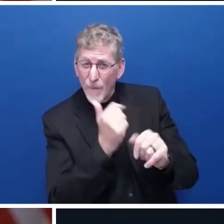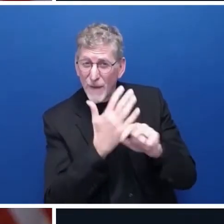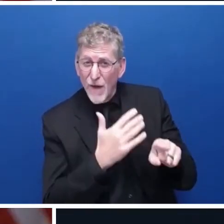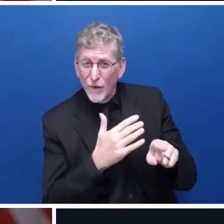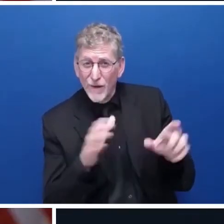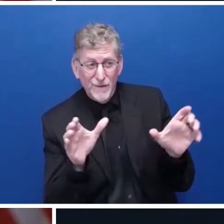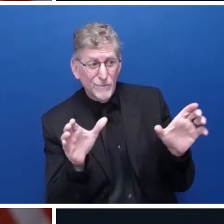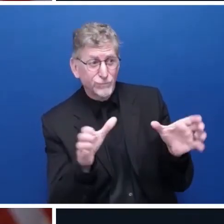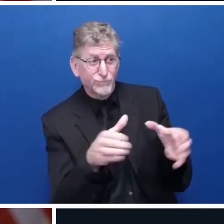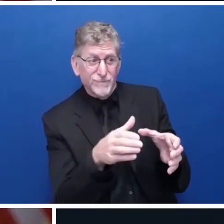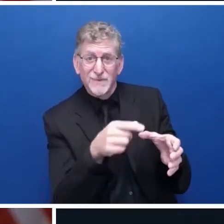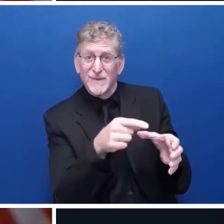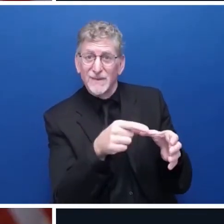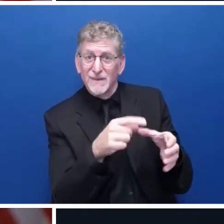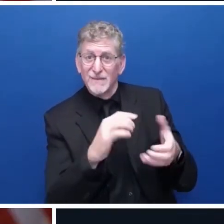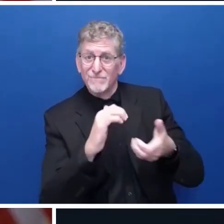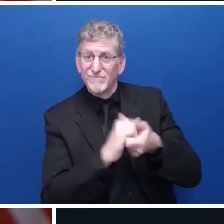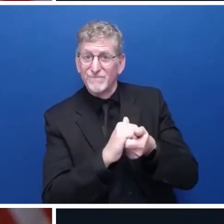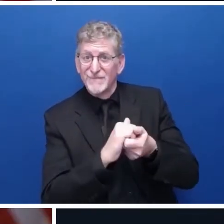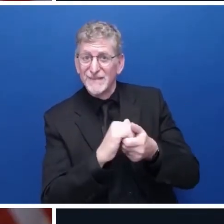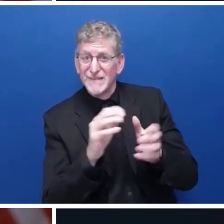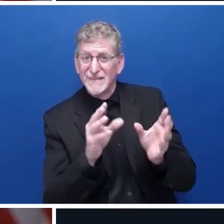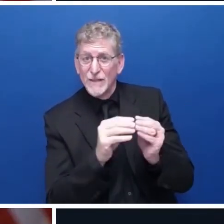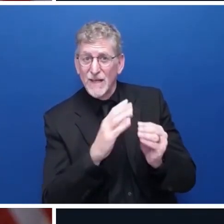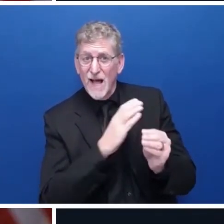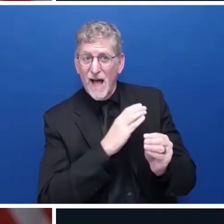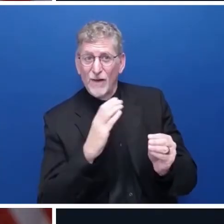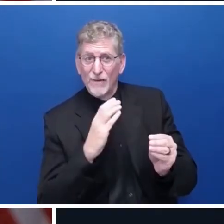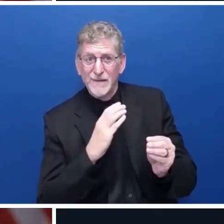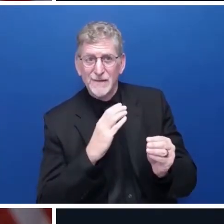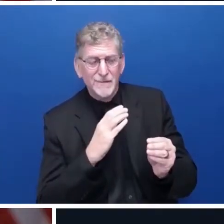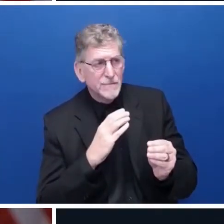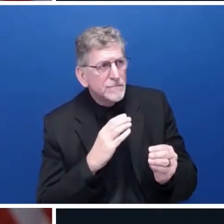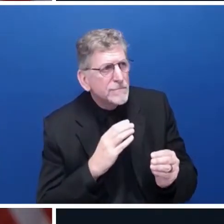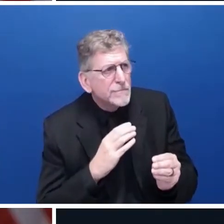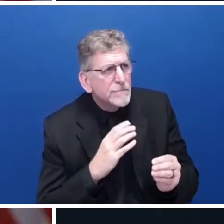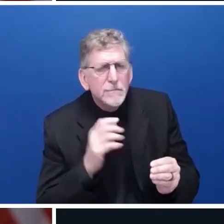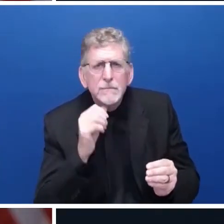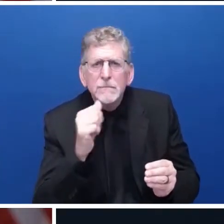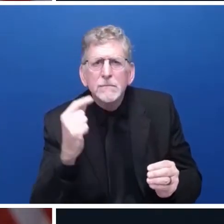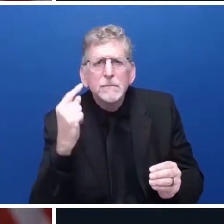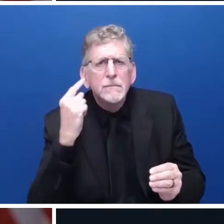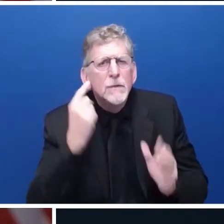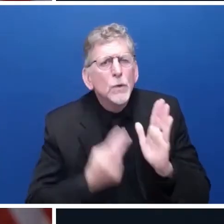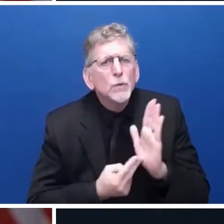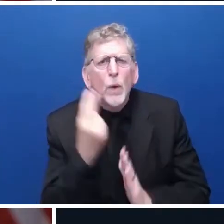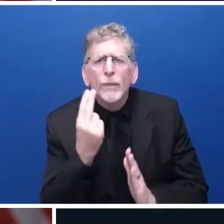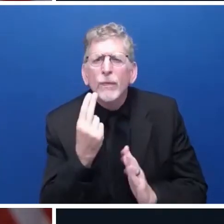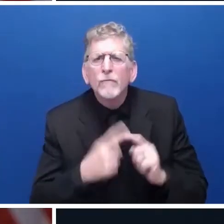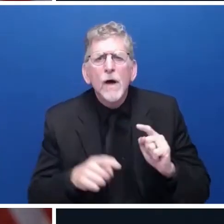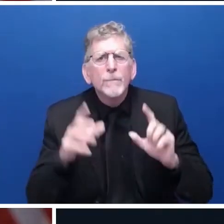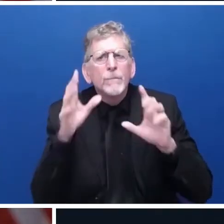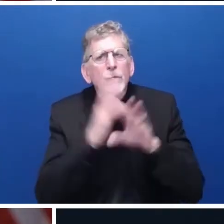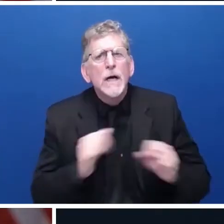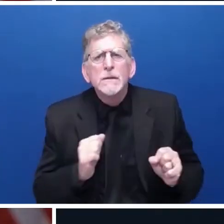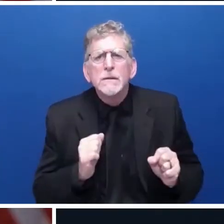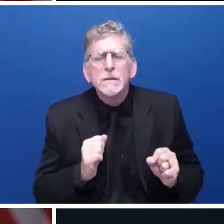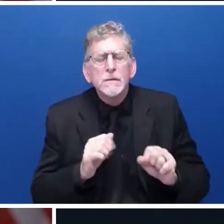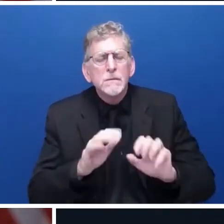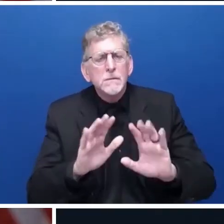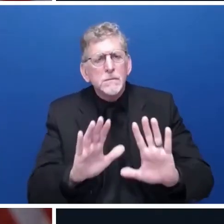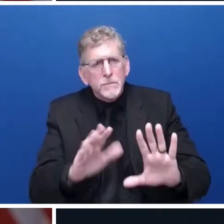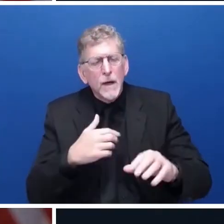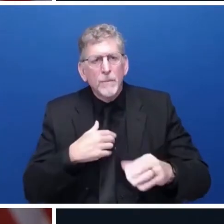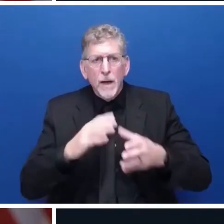president. So let's speak plainly and honestly. And let me ask you, the American people watching at home,